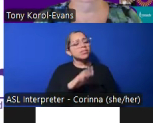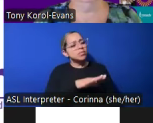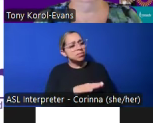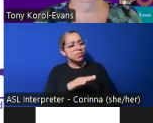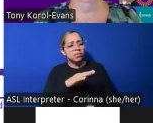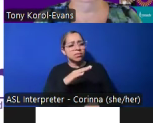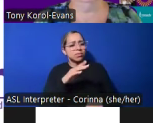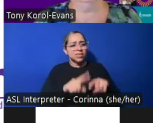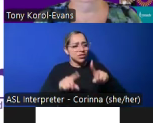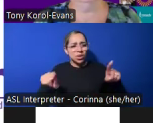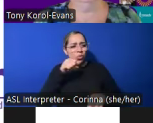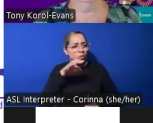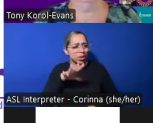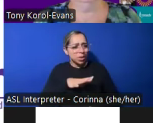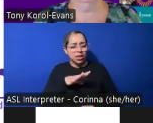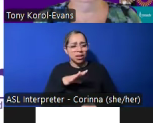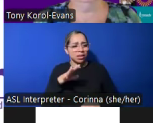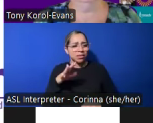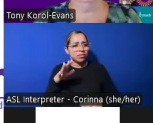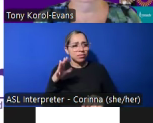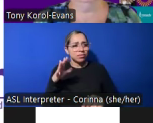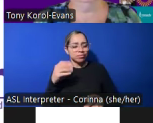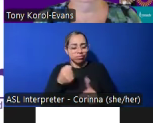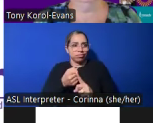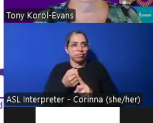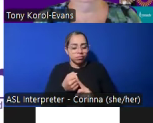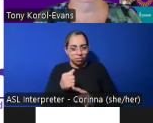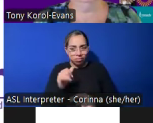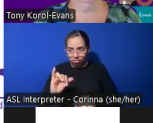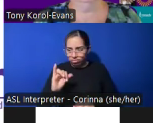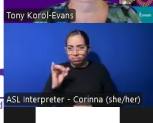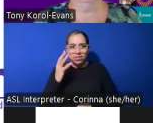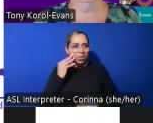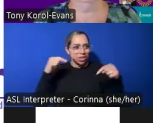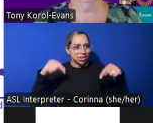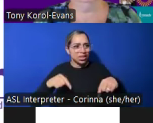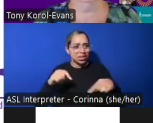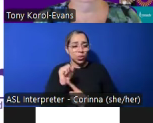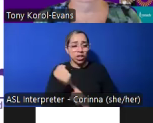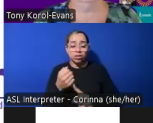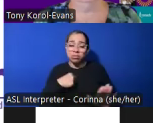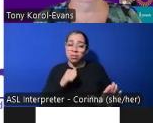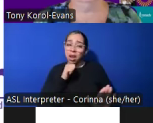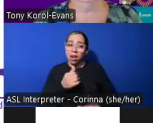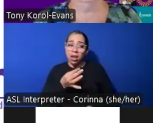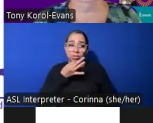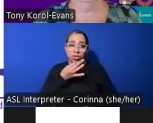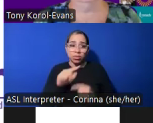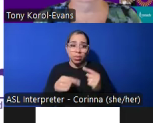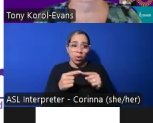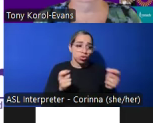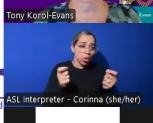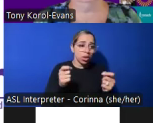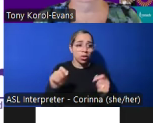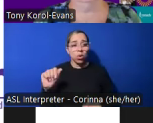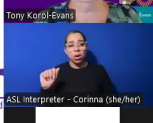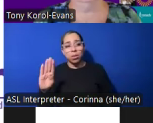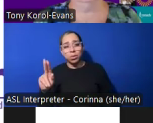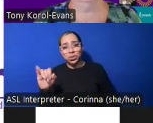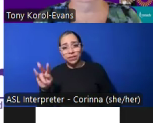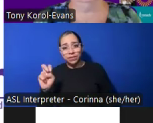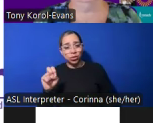points in their lives find themselves in this situation. I'm not an expert in controlling or abusive relationships, but I know someone who